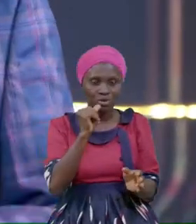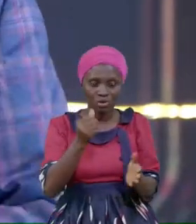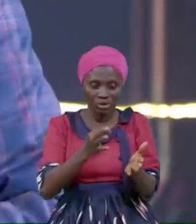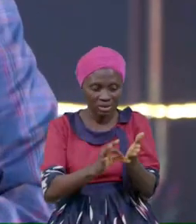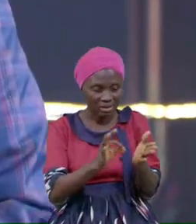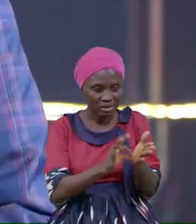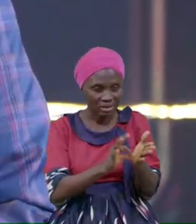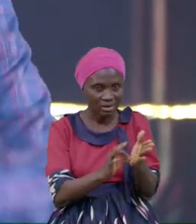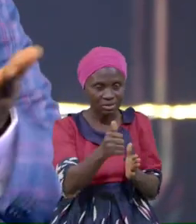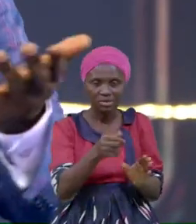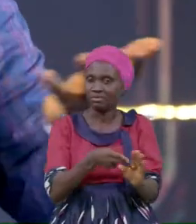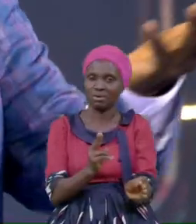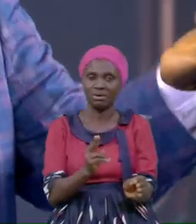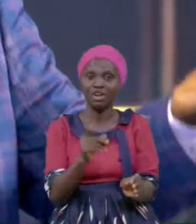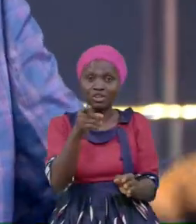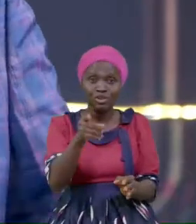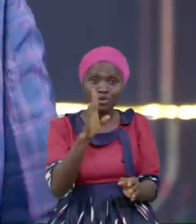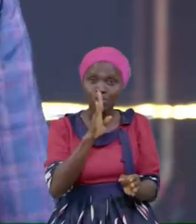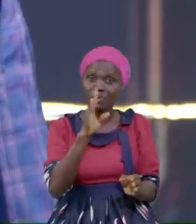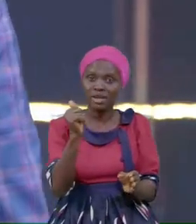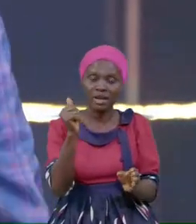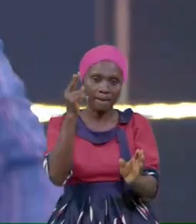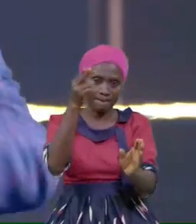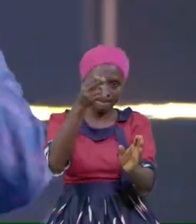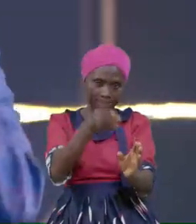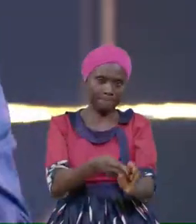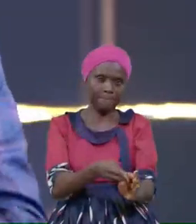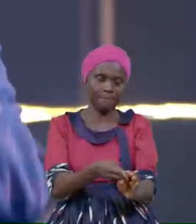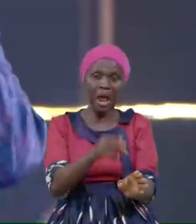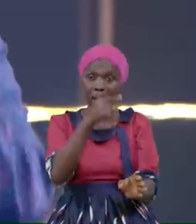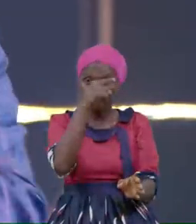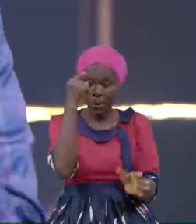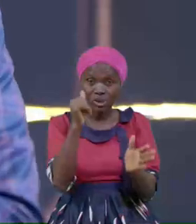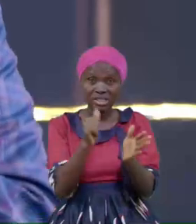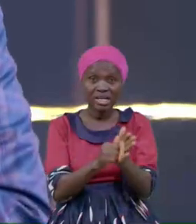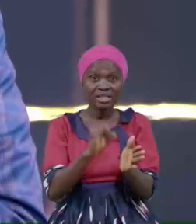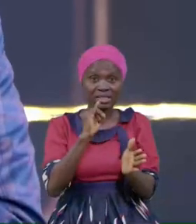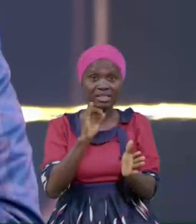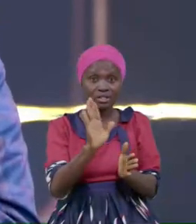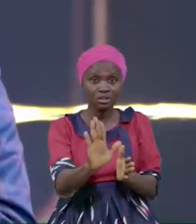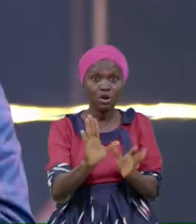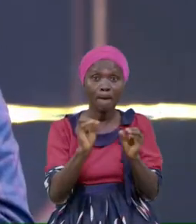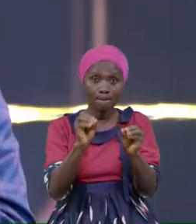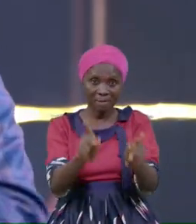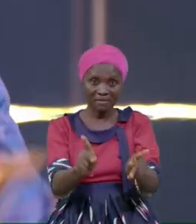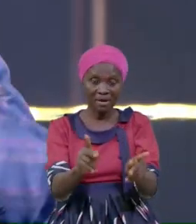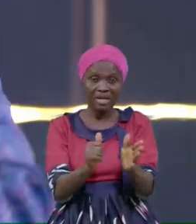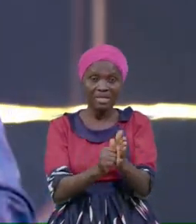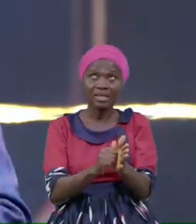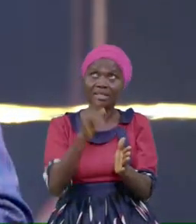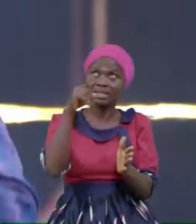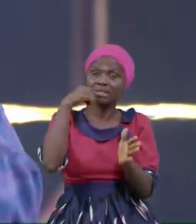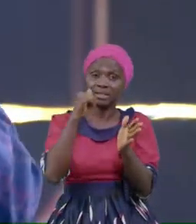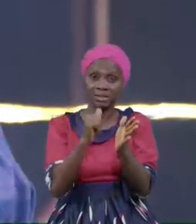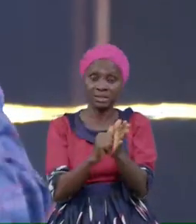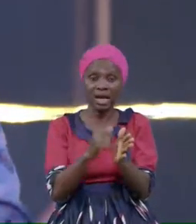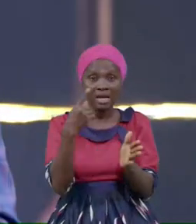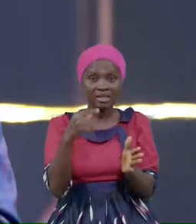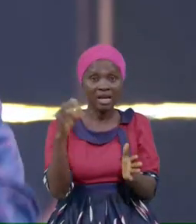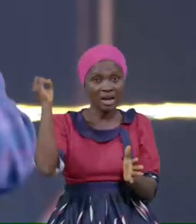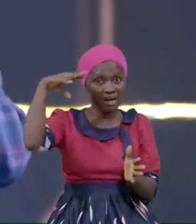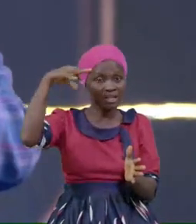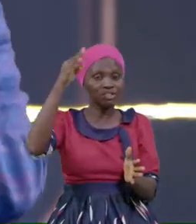be a partaker tonight. That's your privilege, that he says the grace of God. It says the